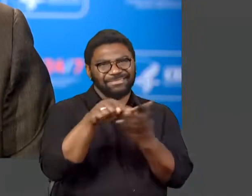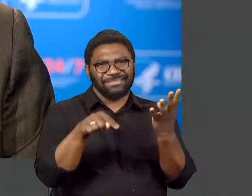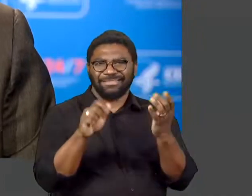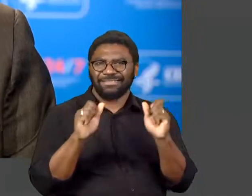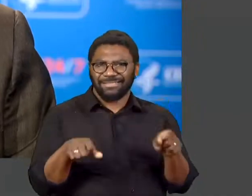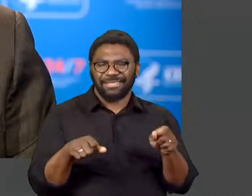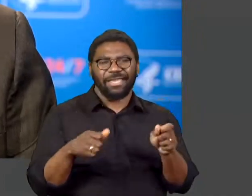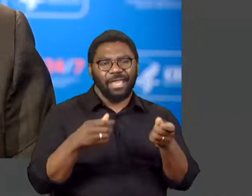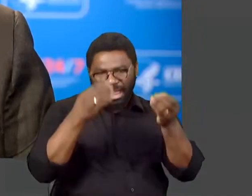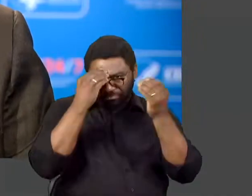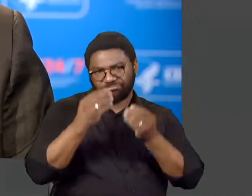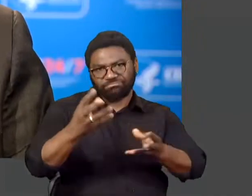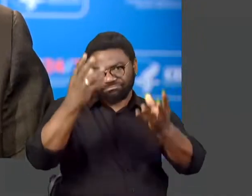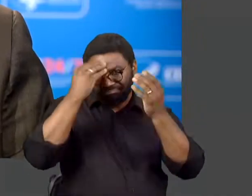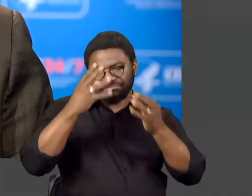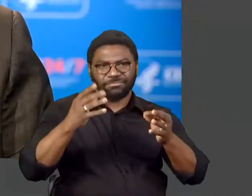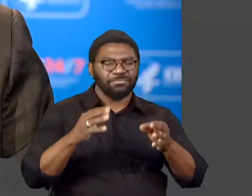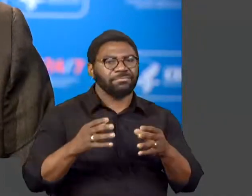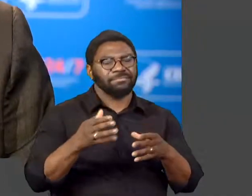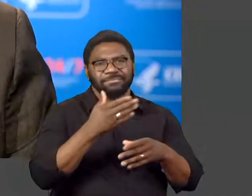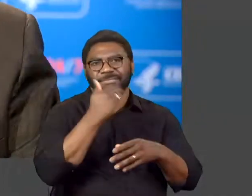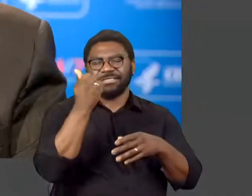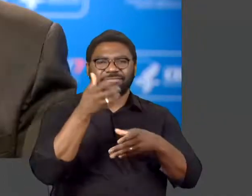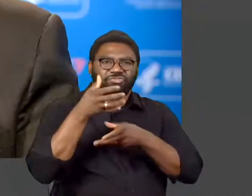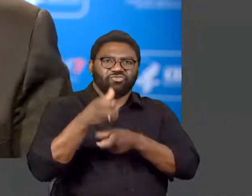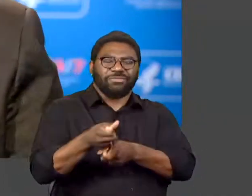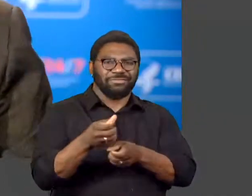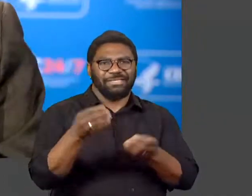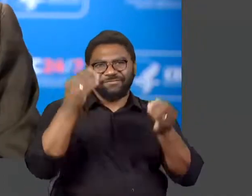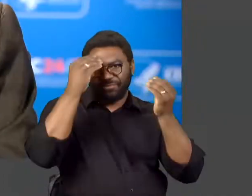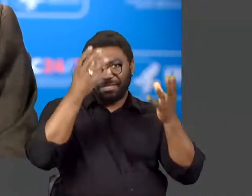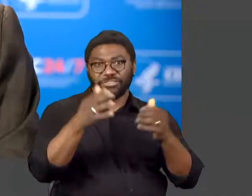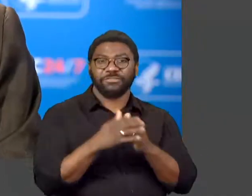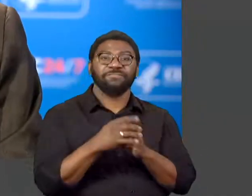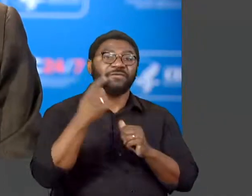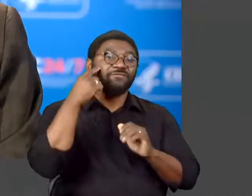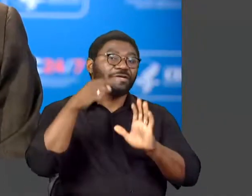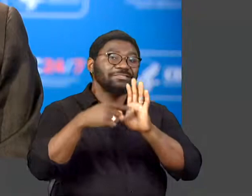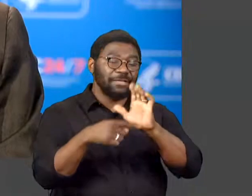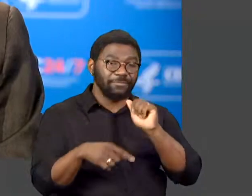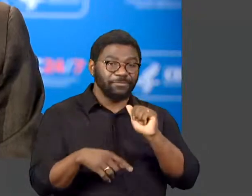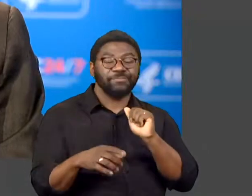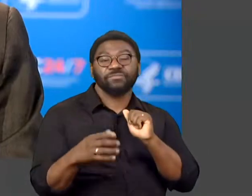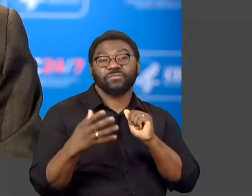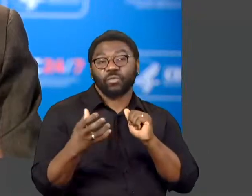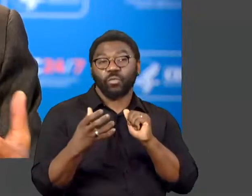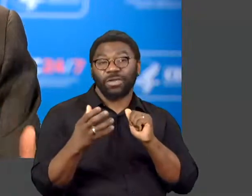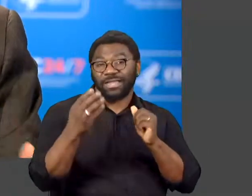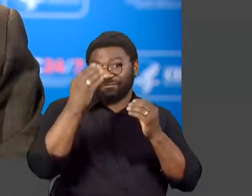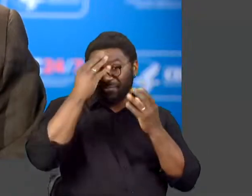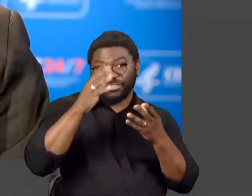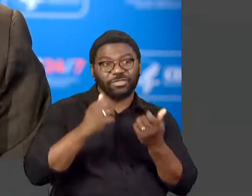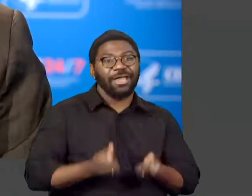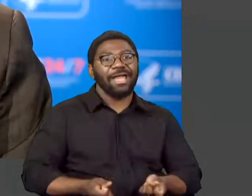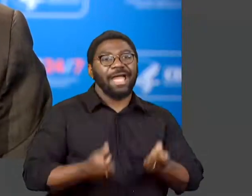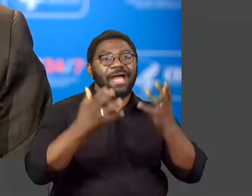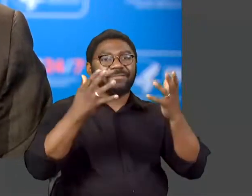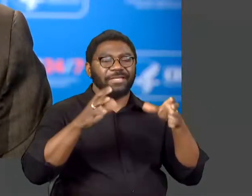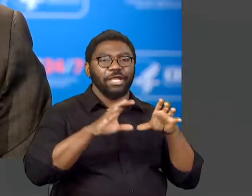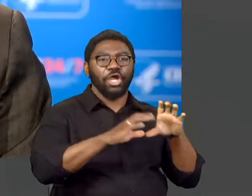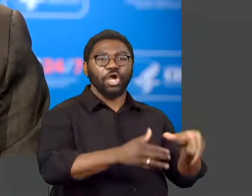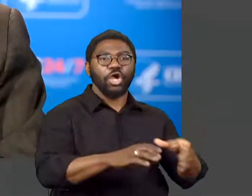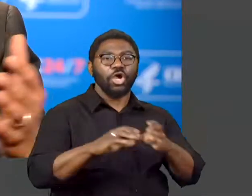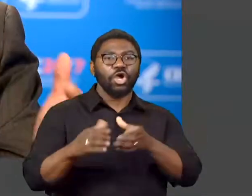with the latest and most trusted information. If you're looking, for example, for the latest information on how many herds of cattle have